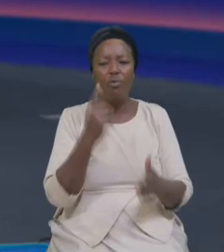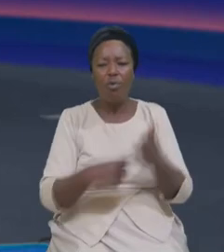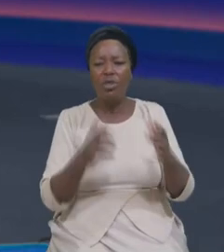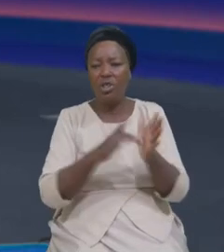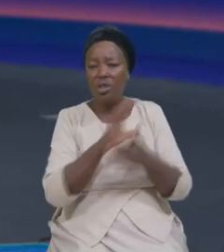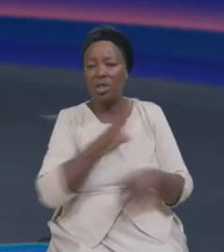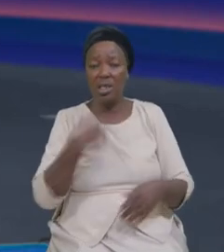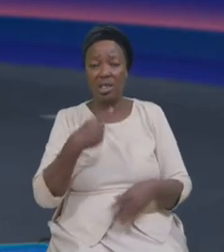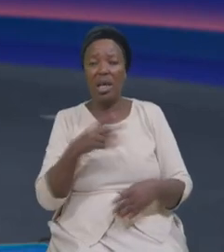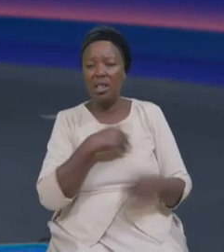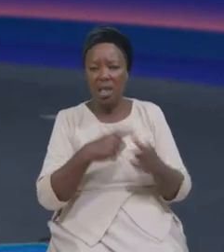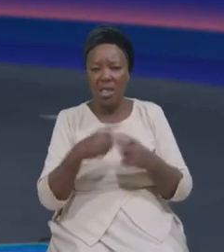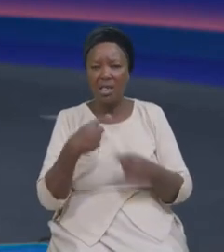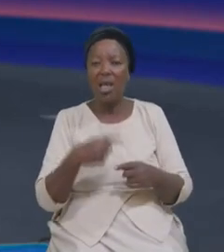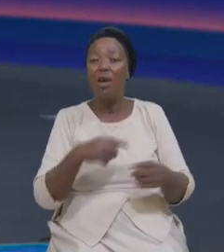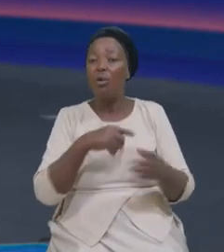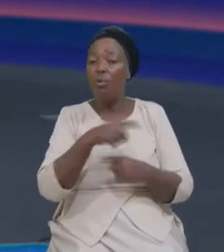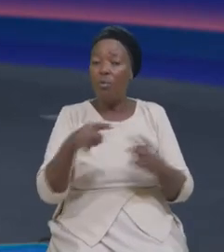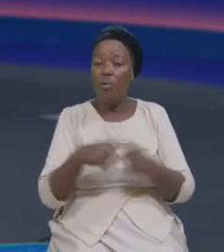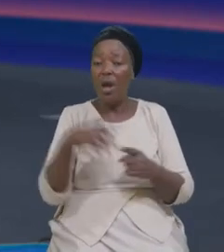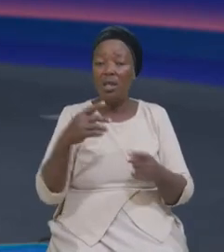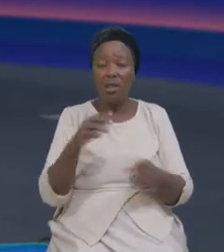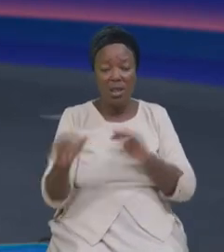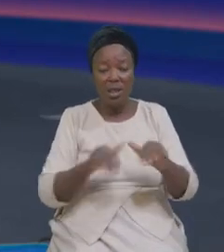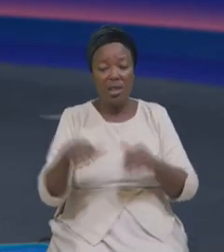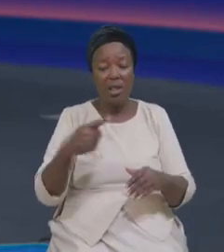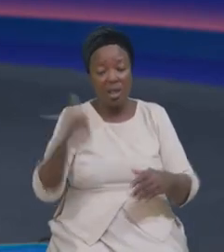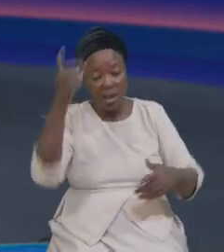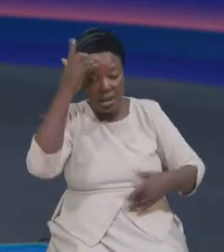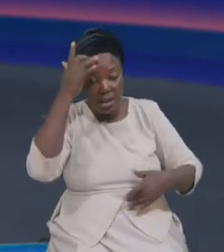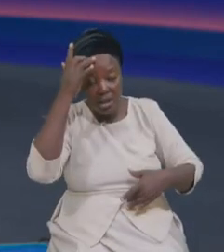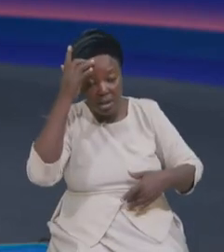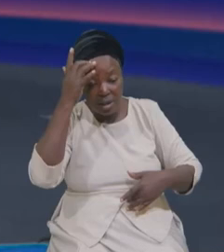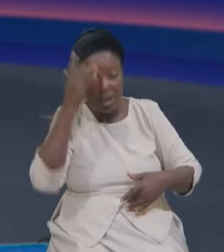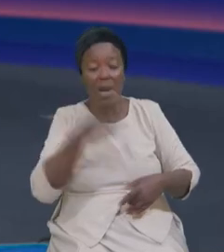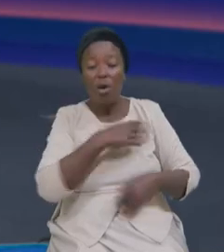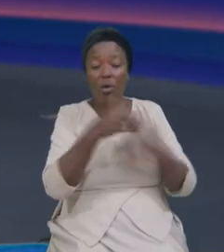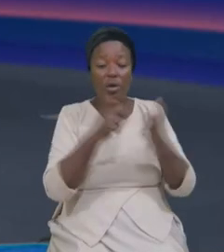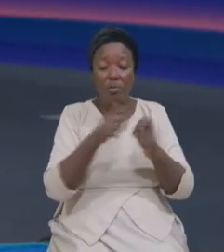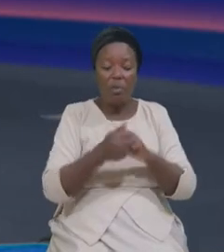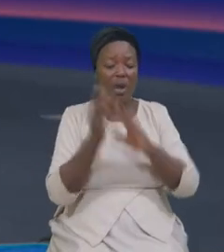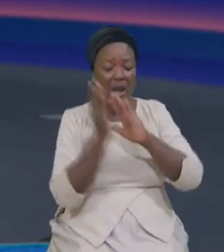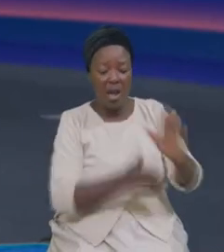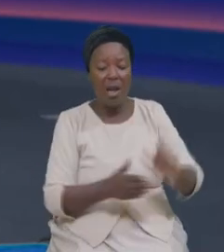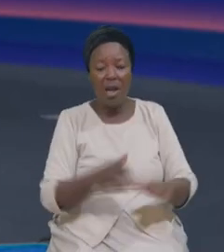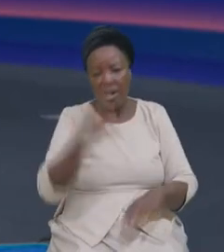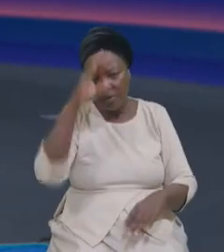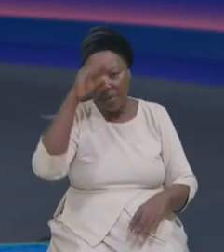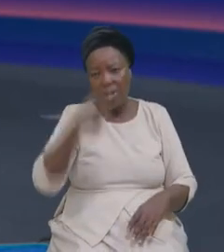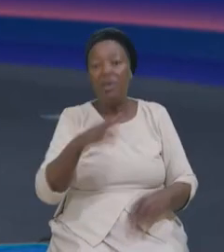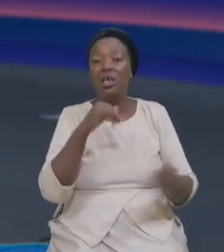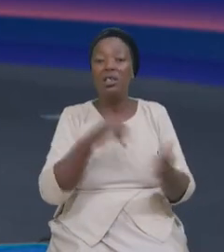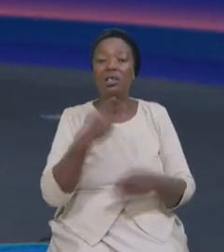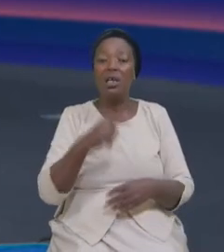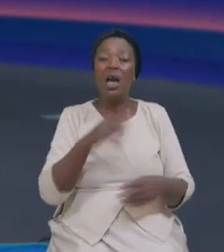said, when did the disease, the infirmity, the fever, when did that leave him? They